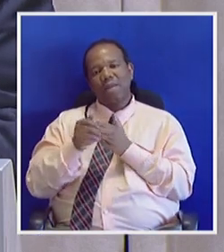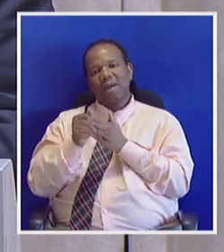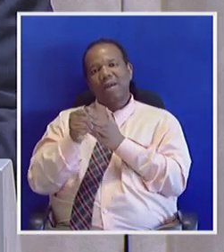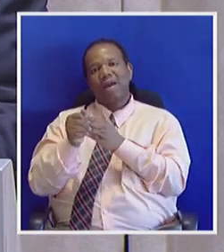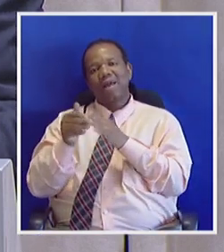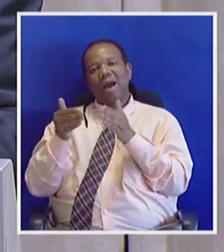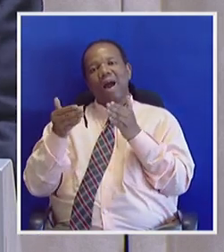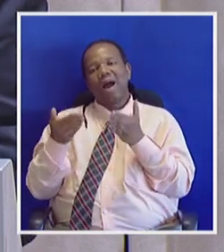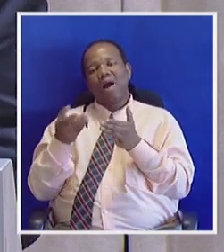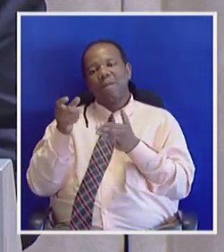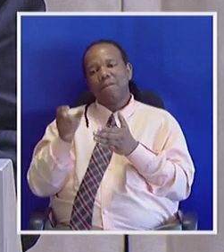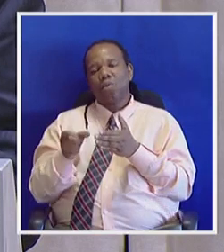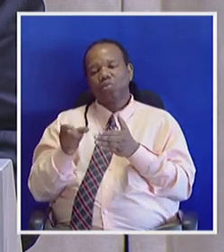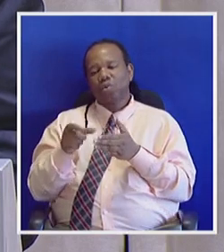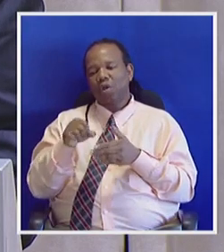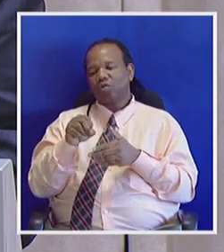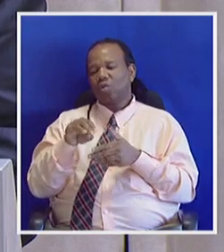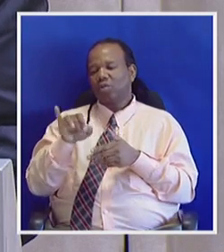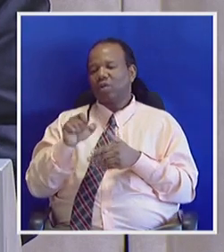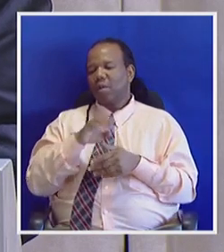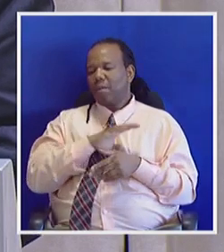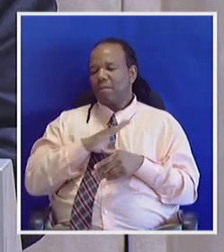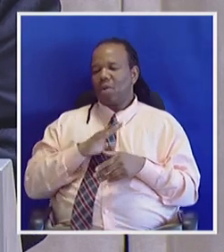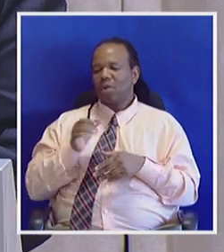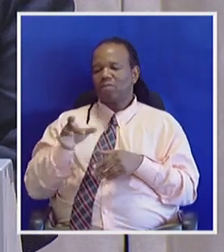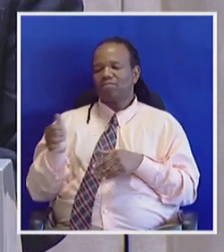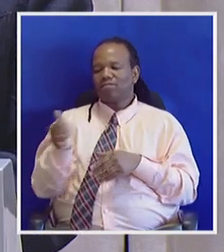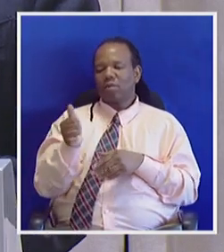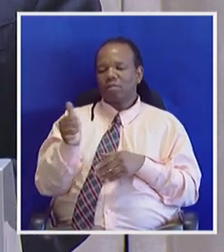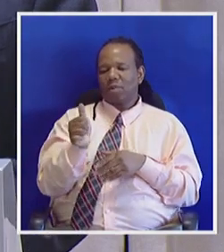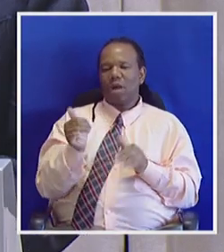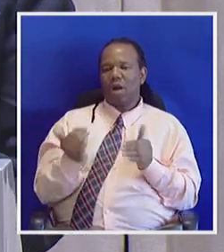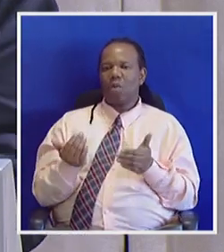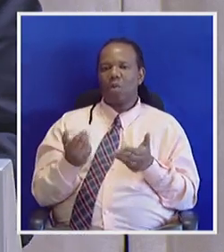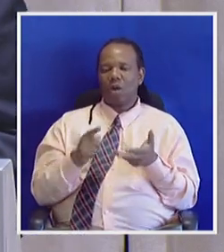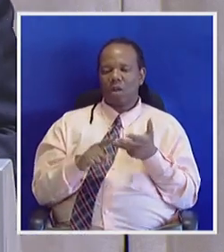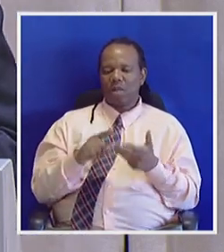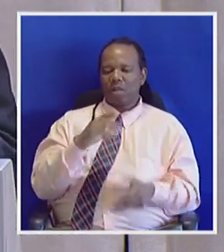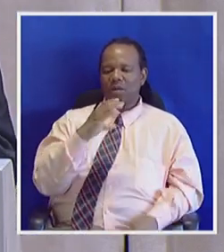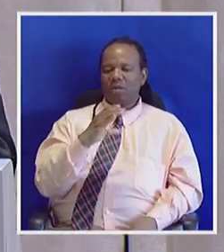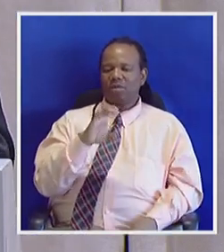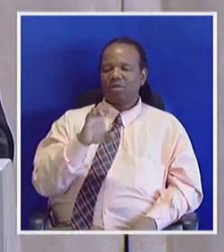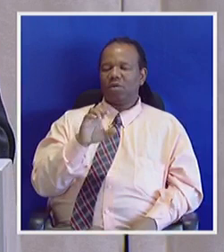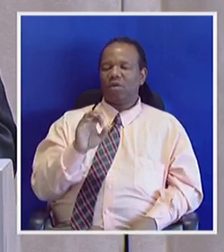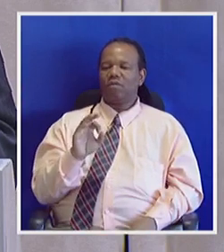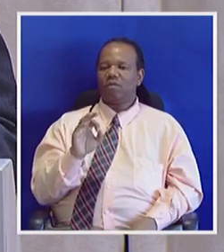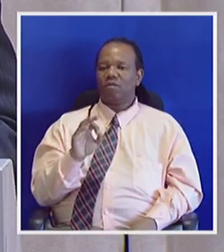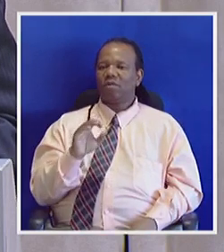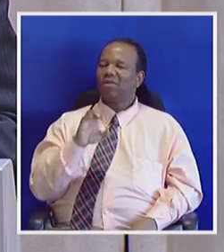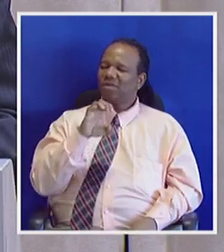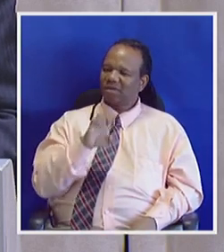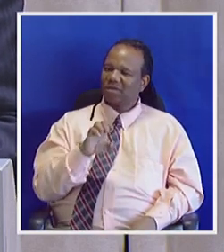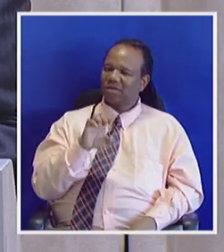of these state-owned enterprises, as well as the chief executives thereof.